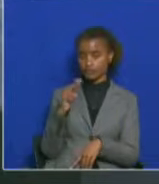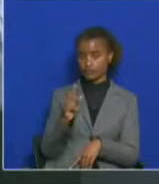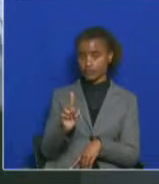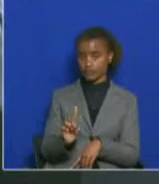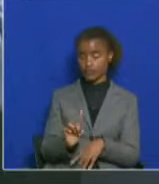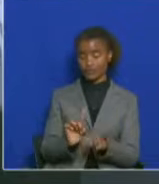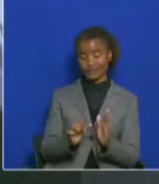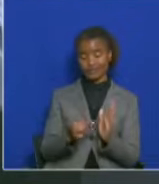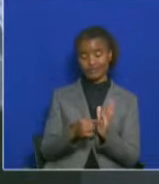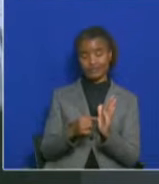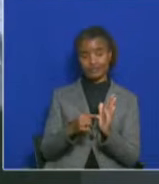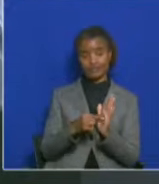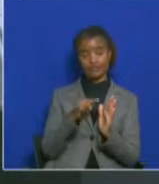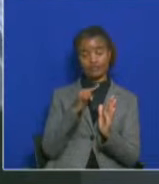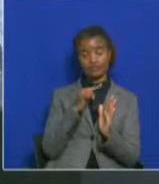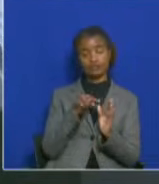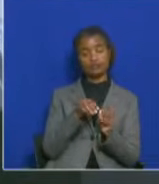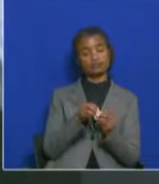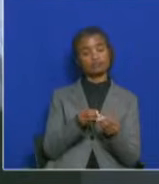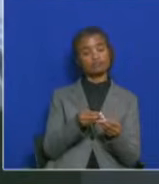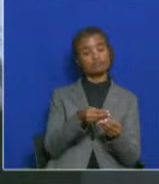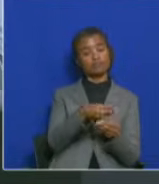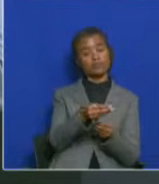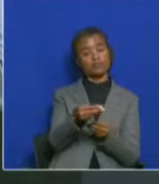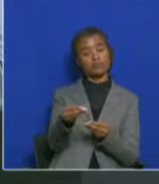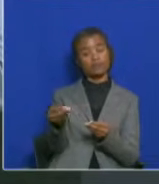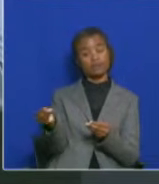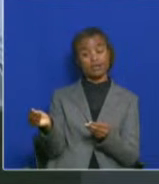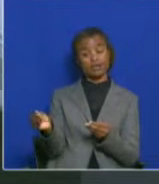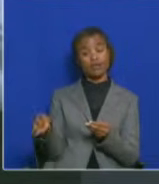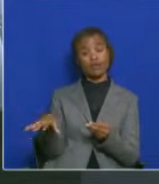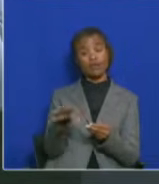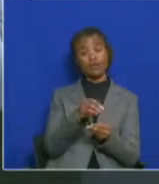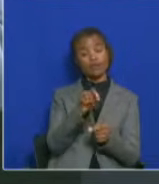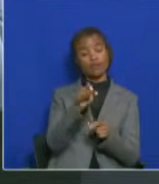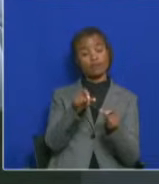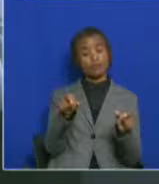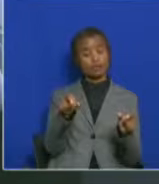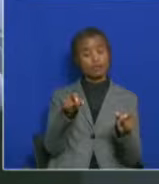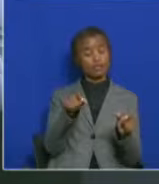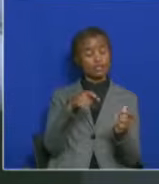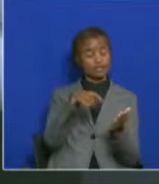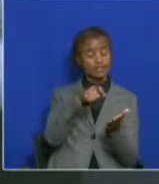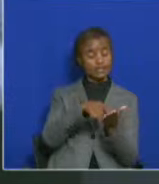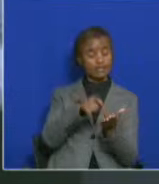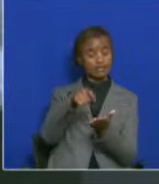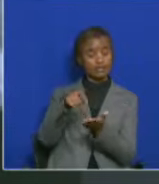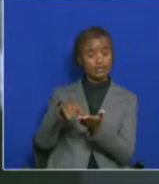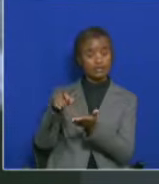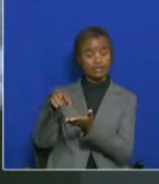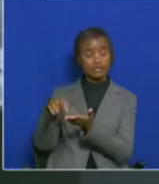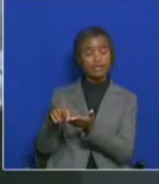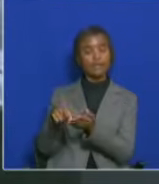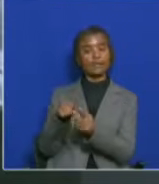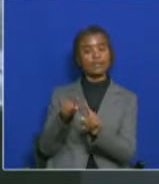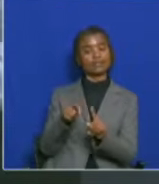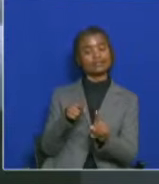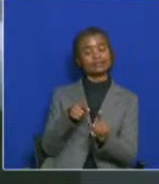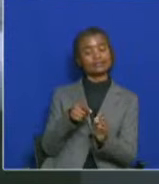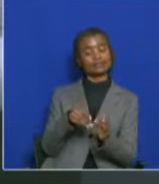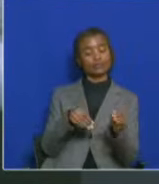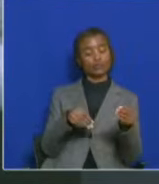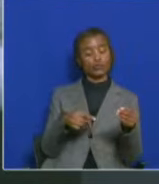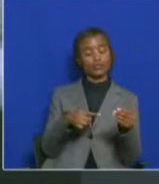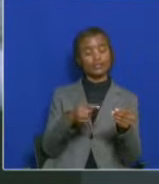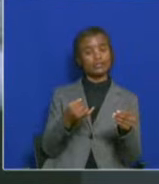that all the people who are supposed to sign and recommend. Yet signed it. So it was still at proposal stage, it would appear, at